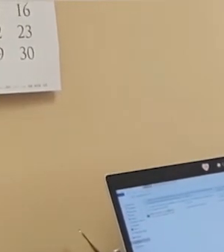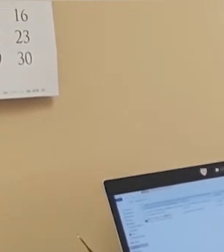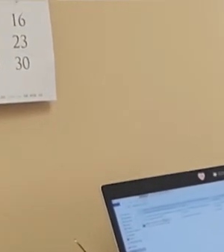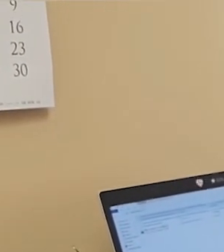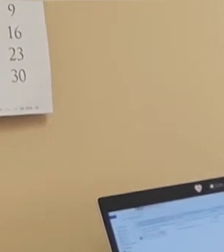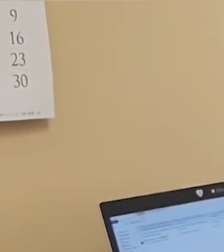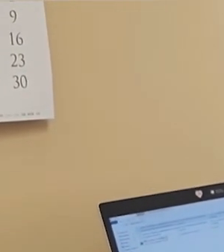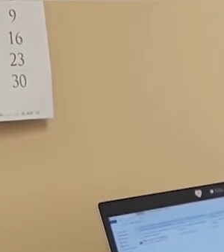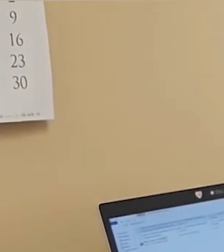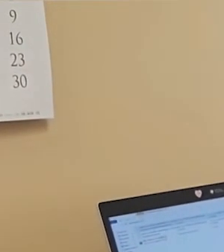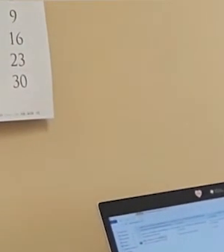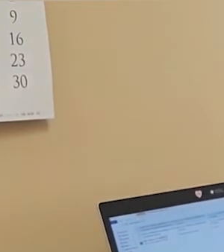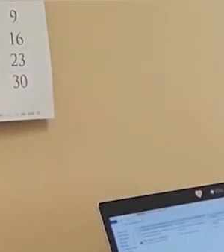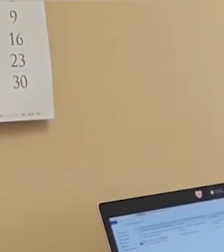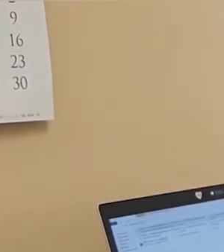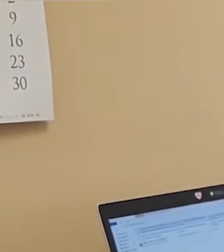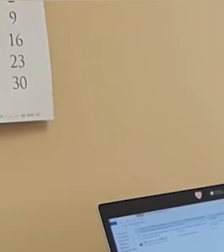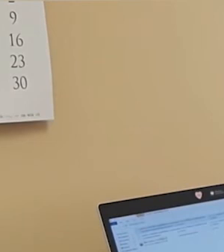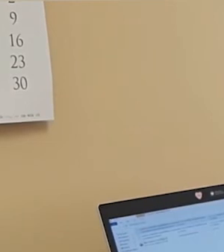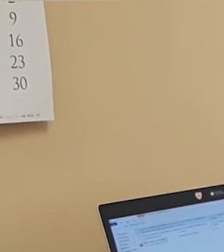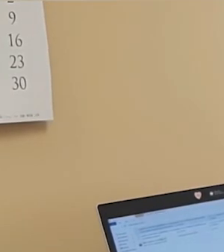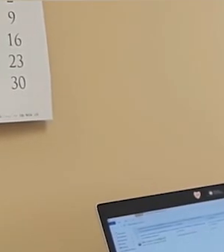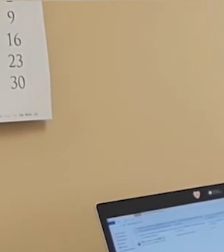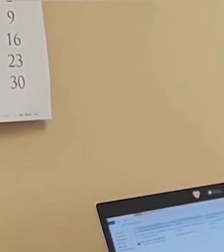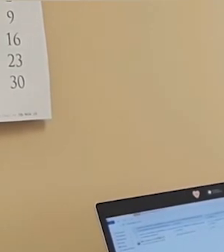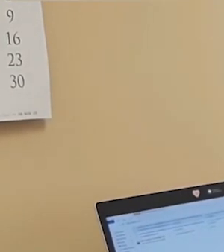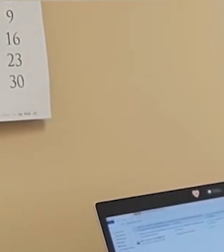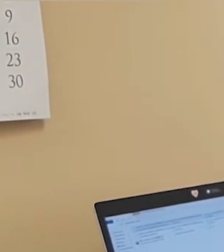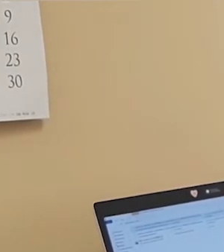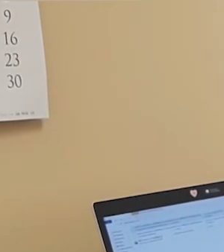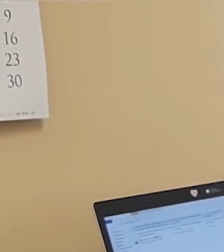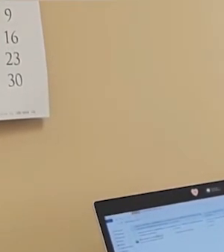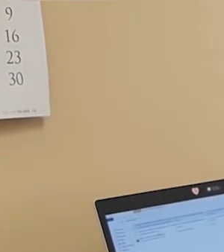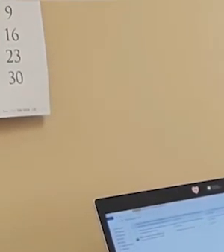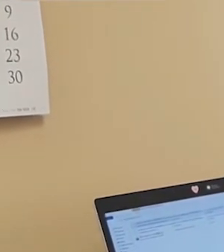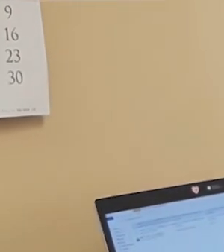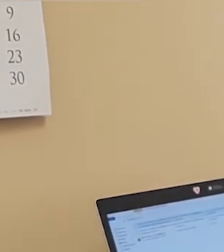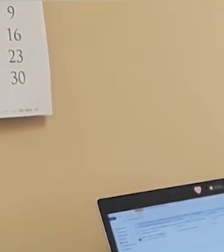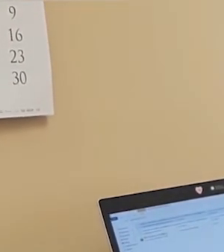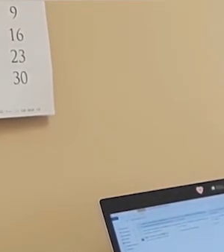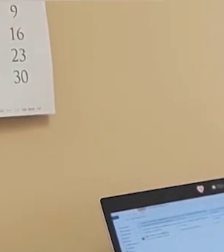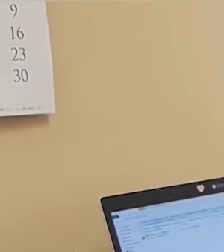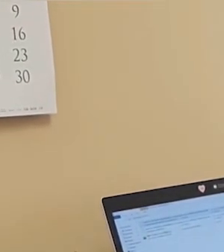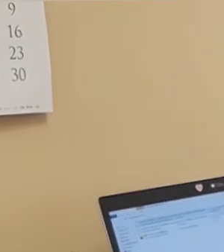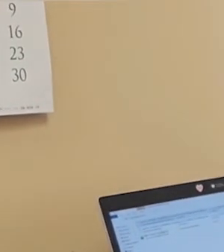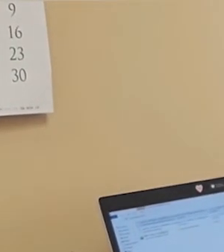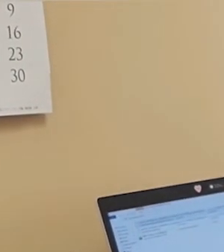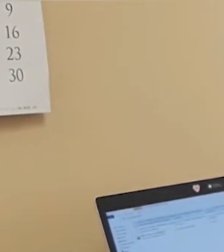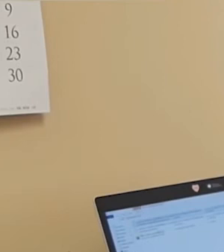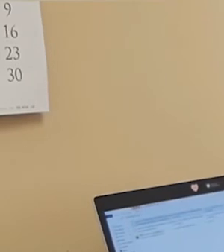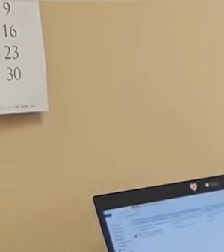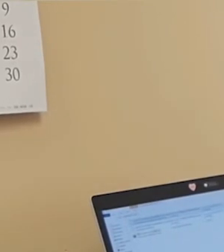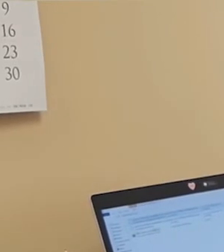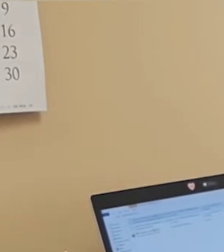basis. So we pack everything that we received from the Monday to the Thursday and